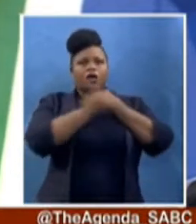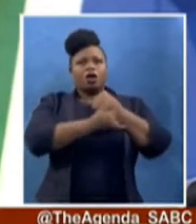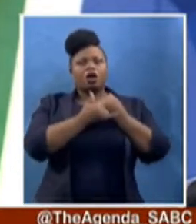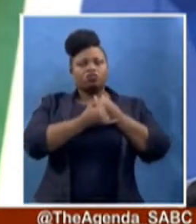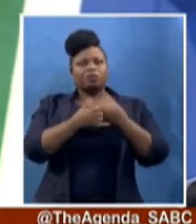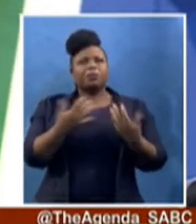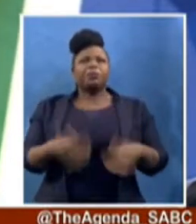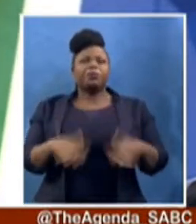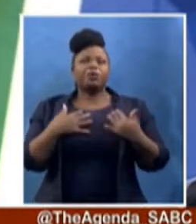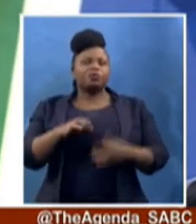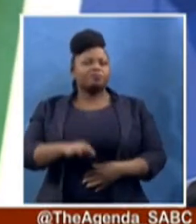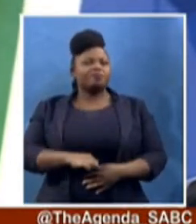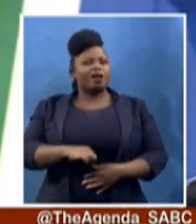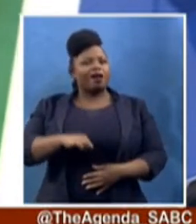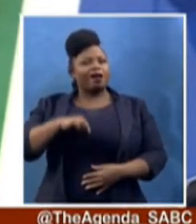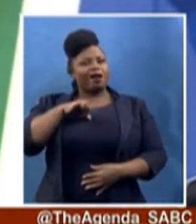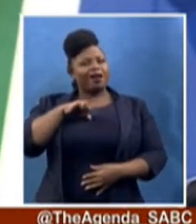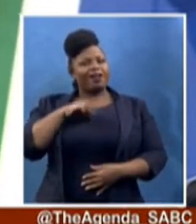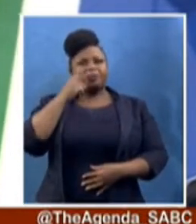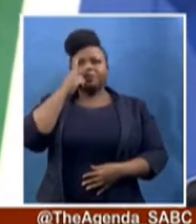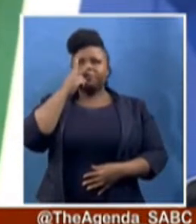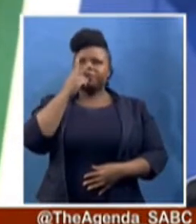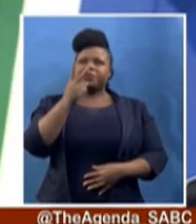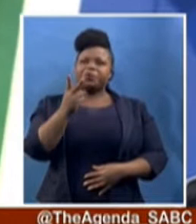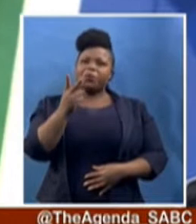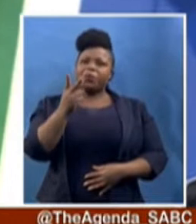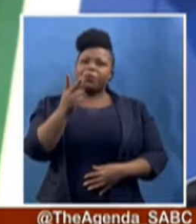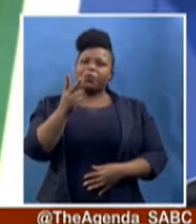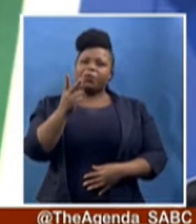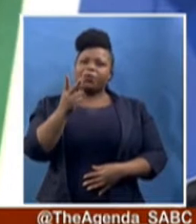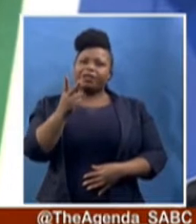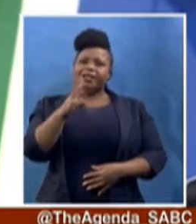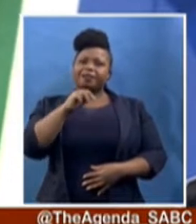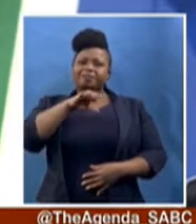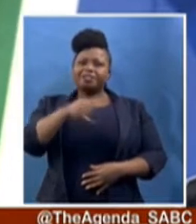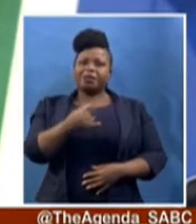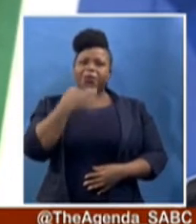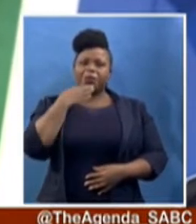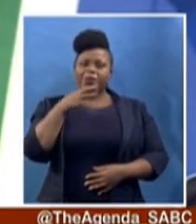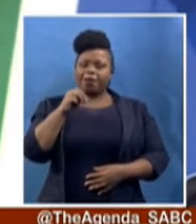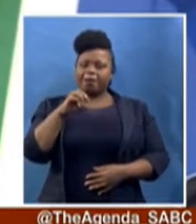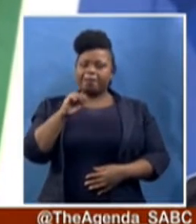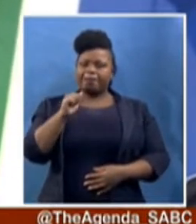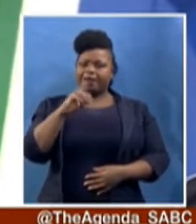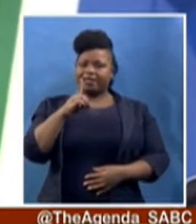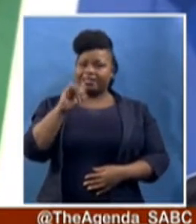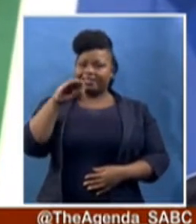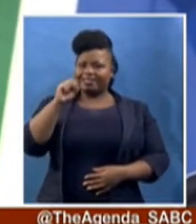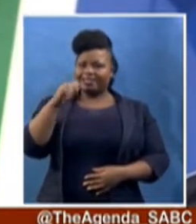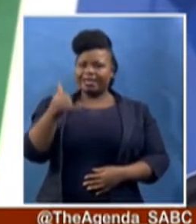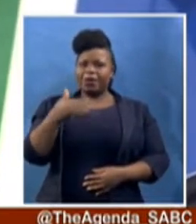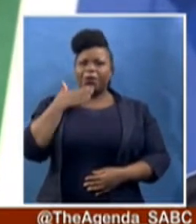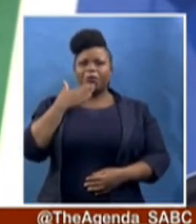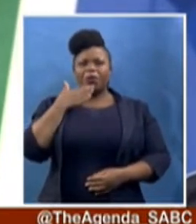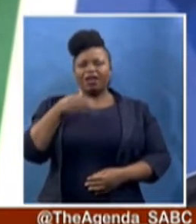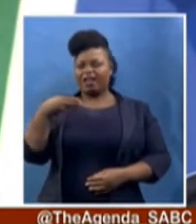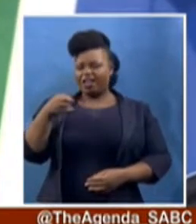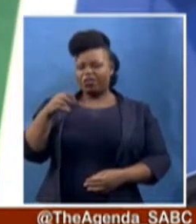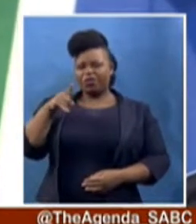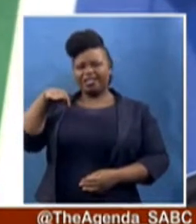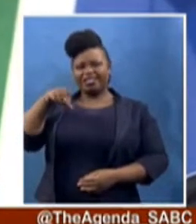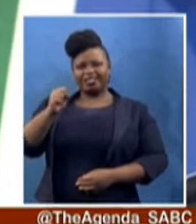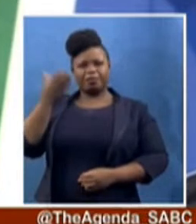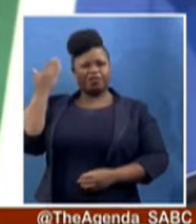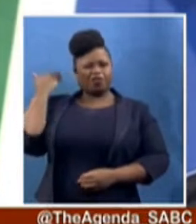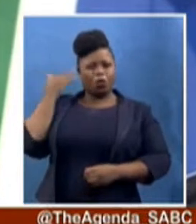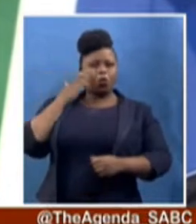saw Major Mandi Samfeka flying the Hercules during the inauguration. We